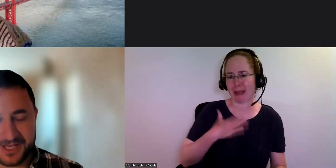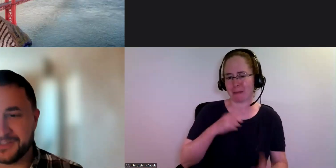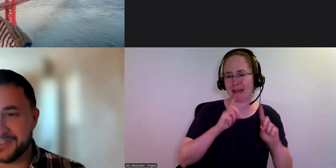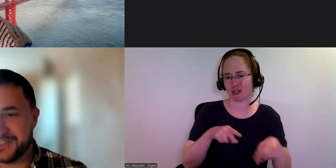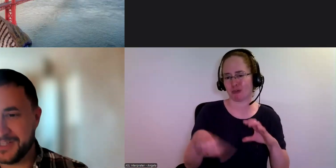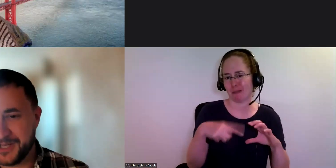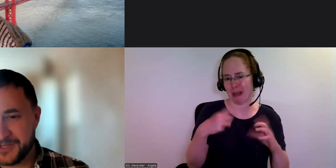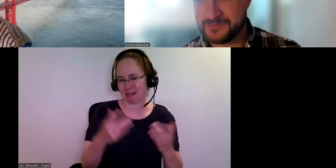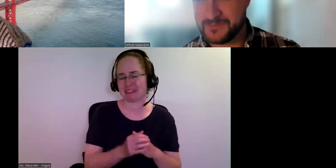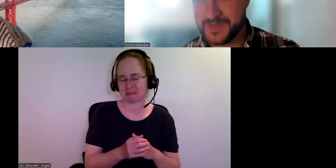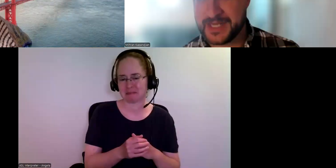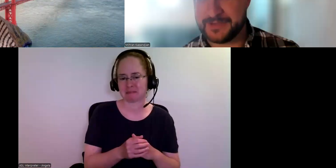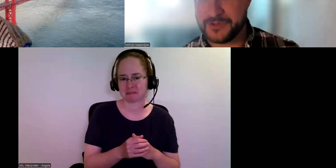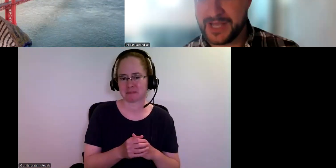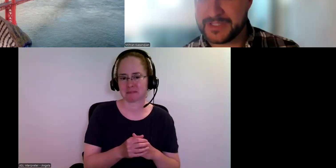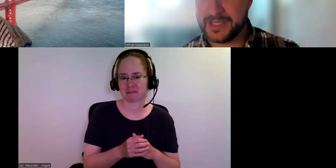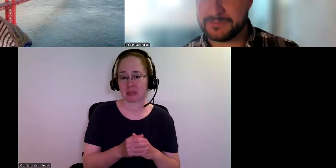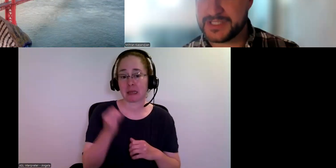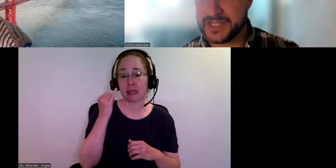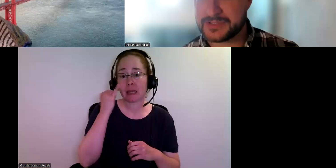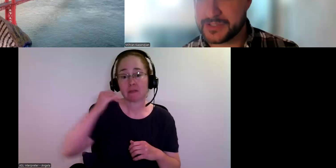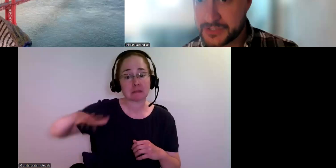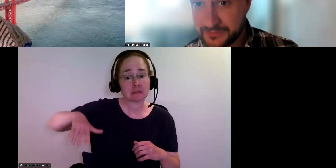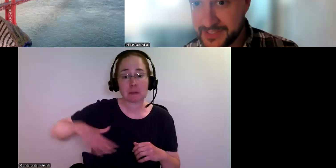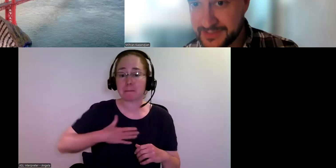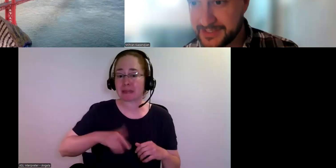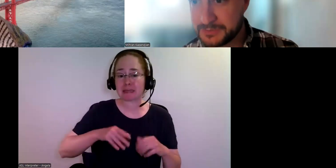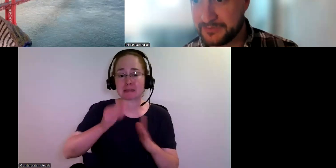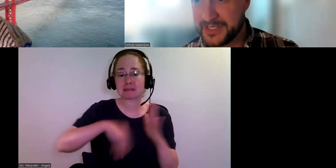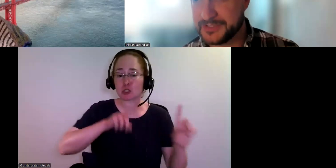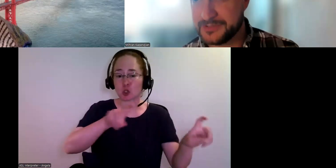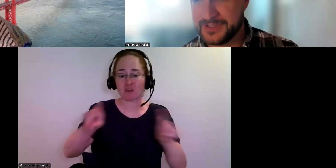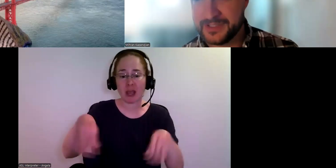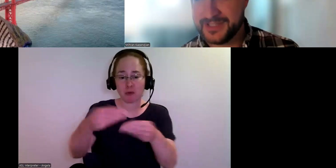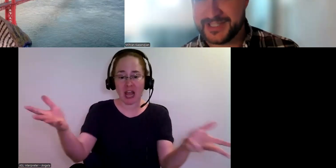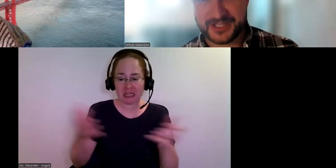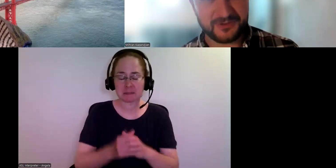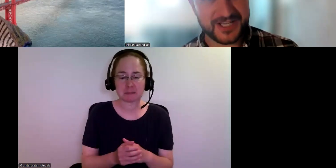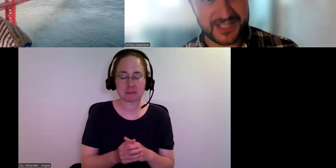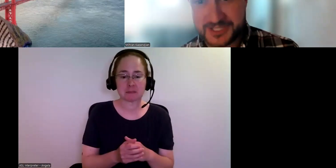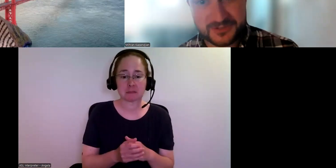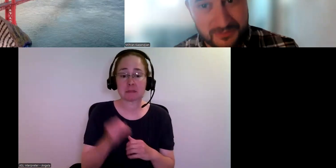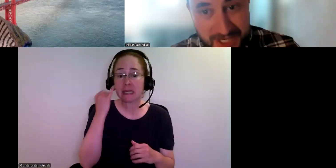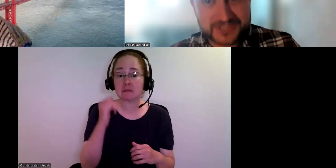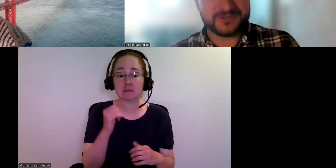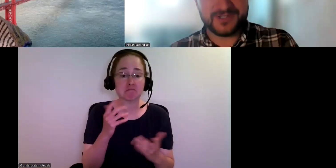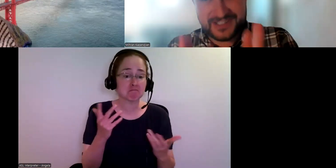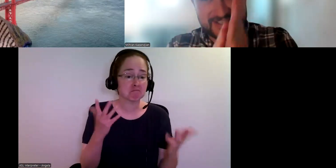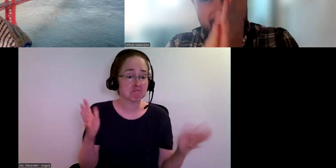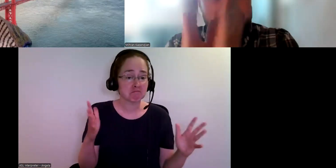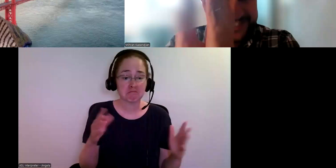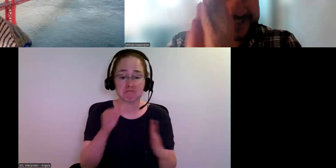via email. And if you haven't yet, please answer the survey that was provided to you. And otherwise, thank you so much